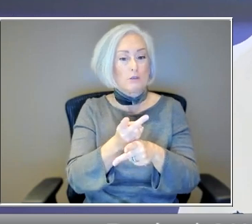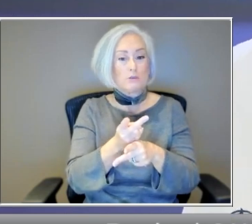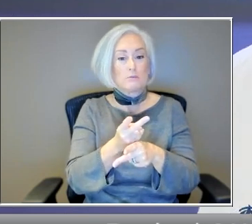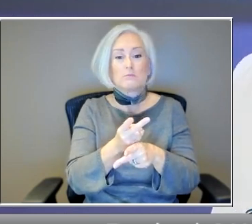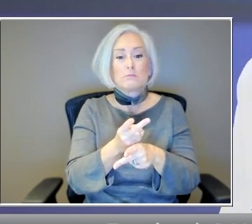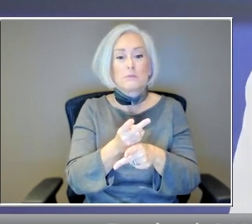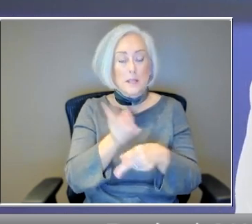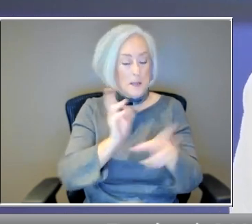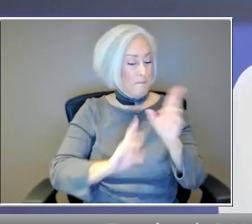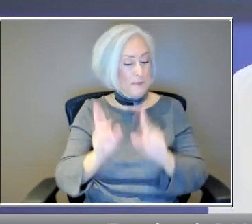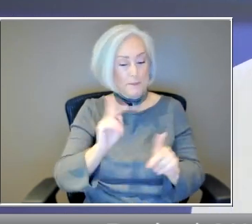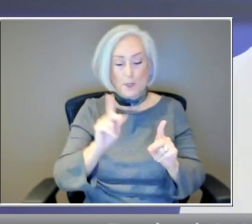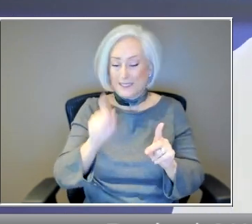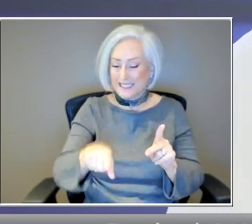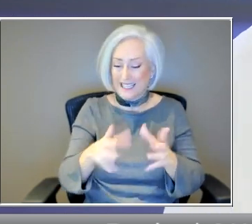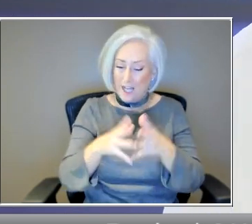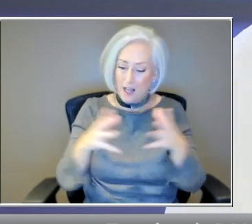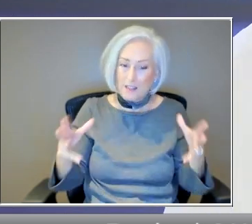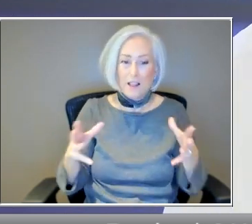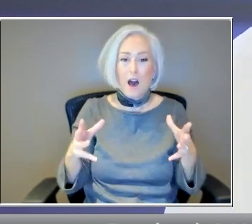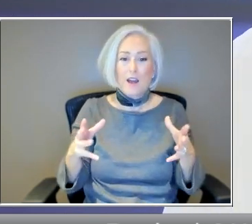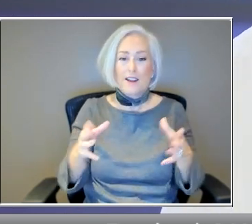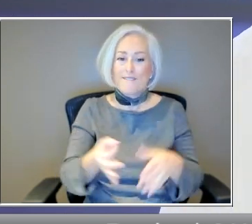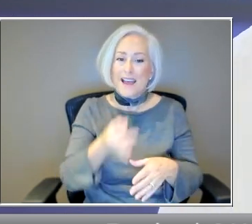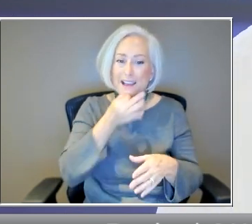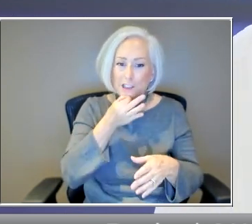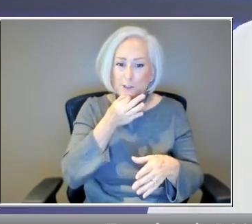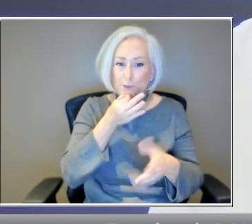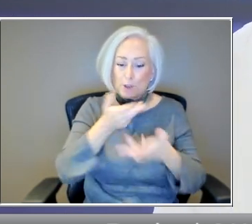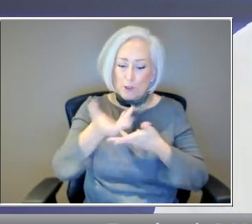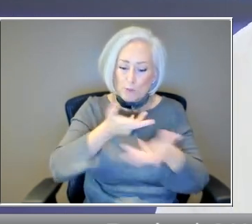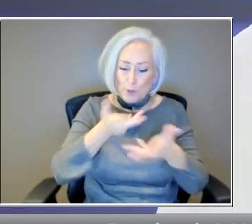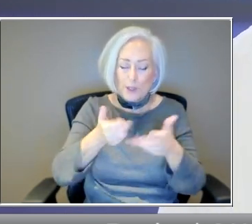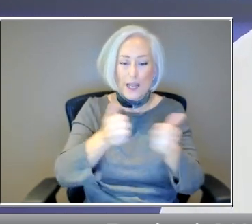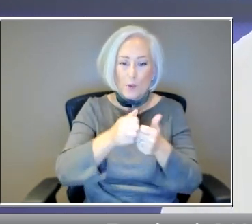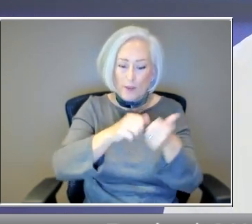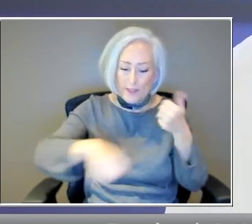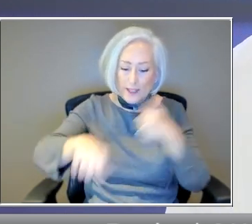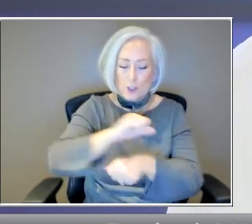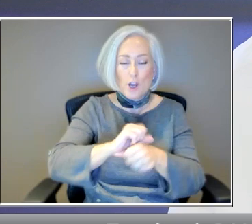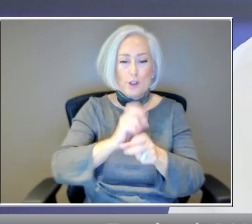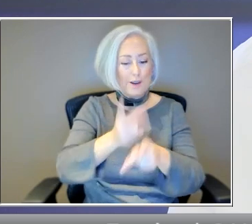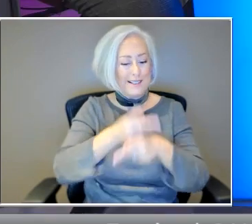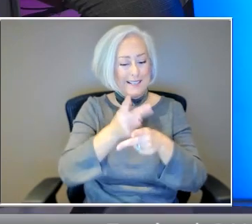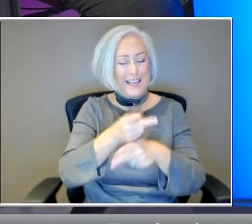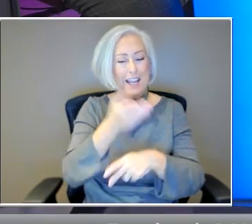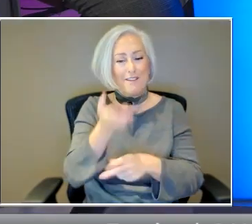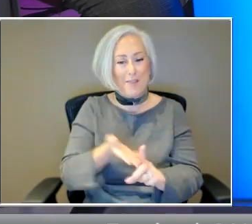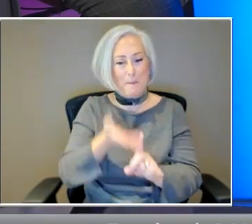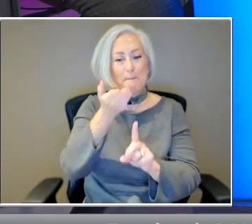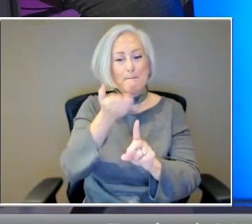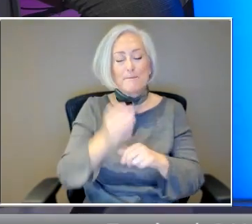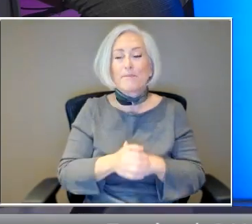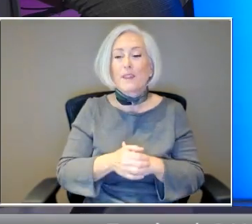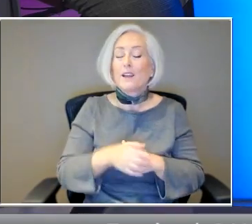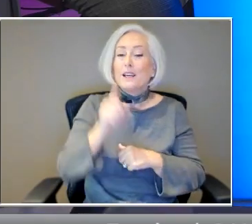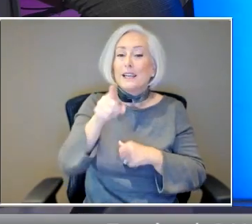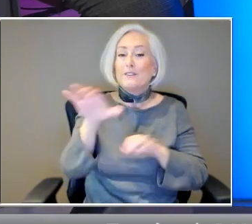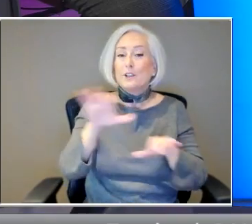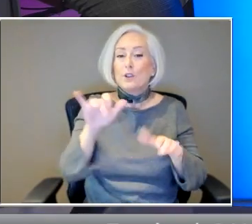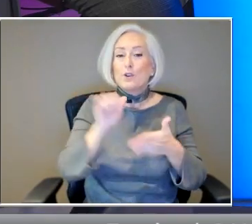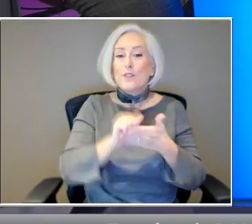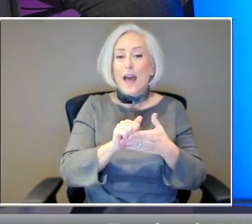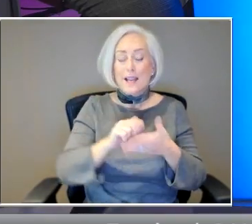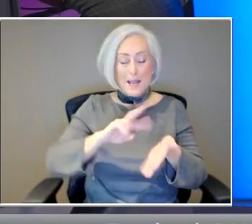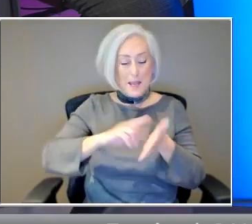lot of expertise all working together and communicating with one another to give them the best care. When you do it like that, it takes the stress off the patient,